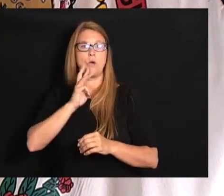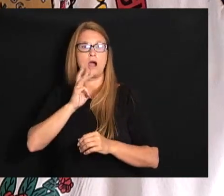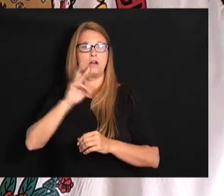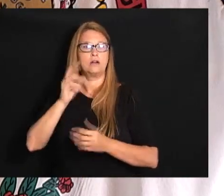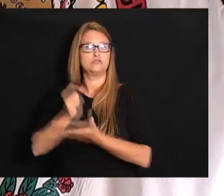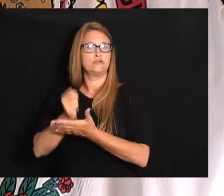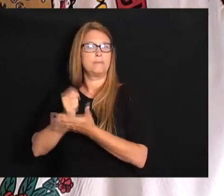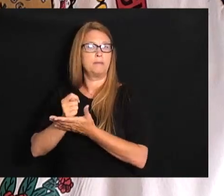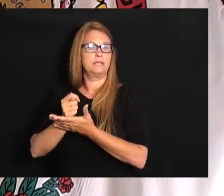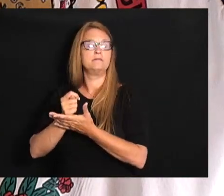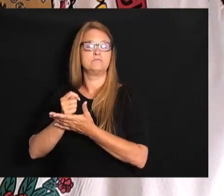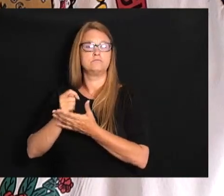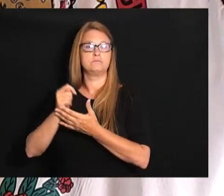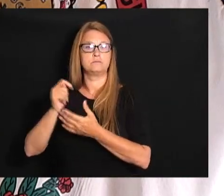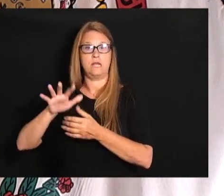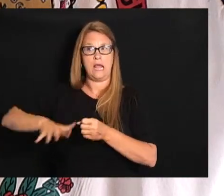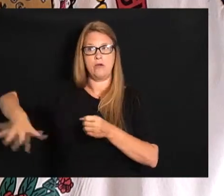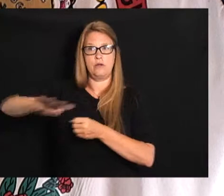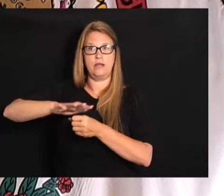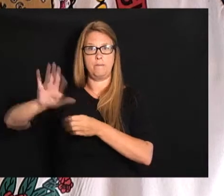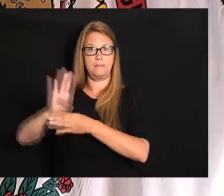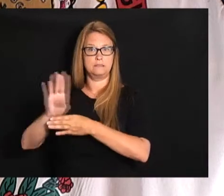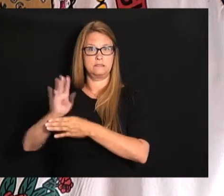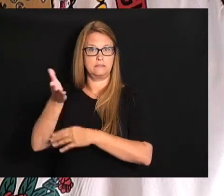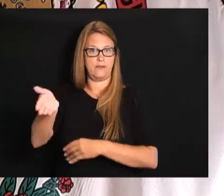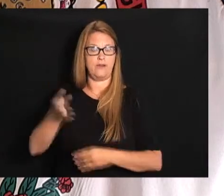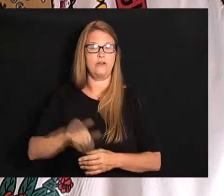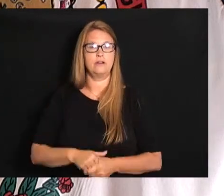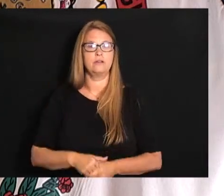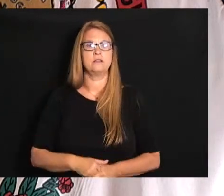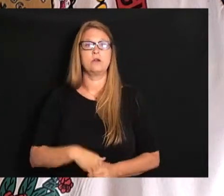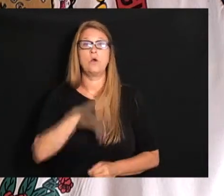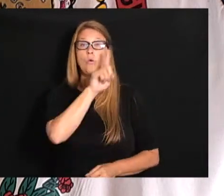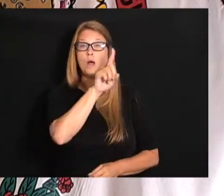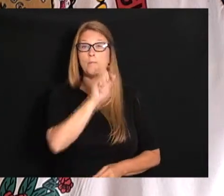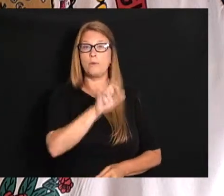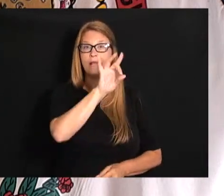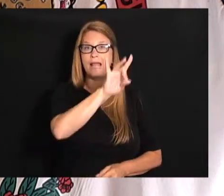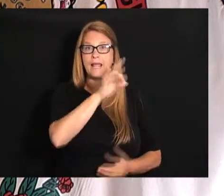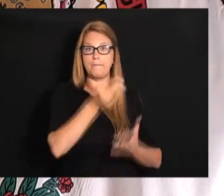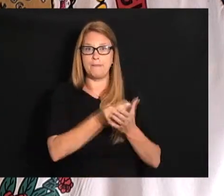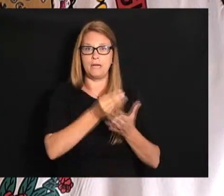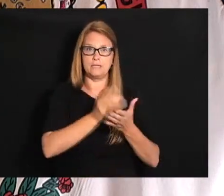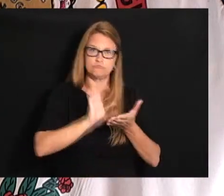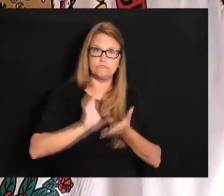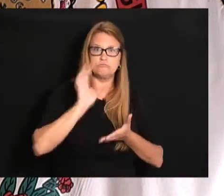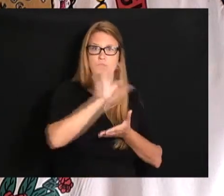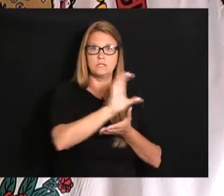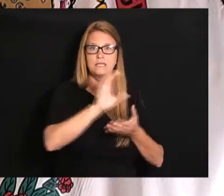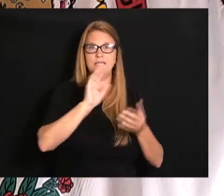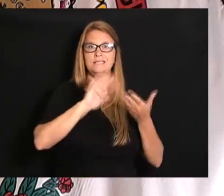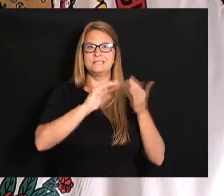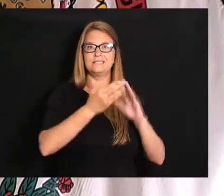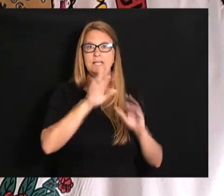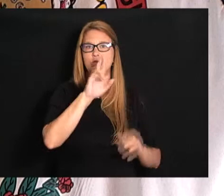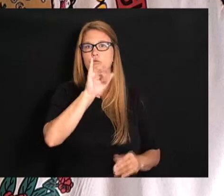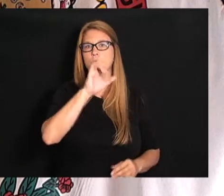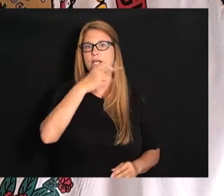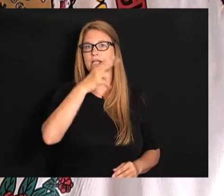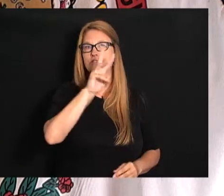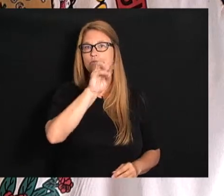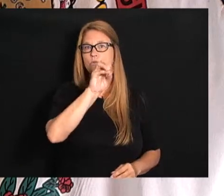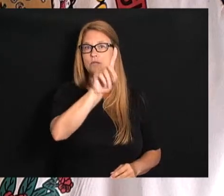Ripley and the community of Evans. A $1.8 million grant to the city of Richwood for its